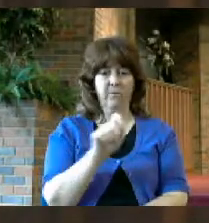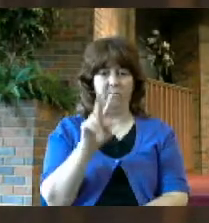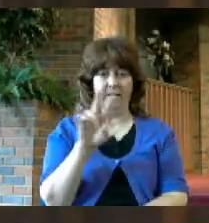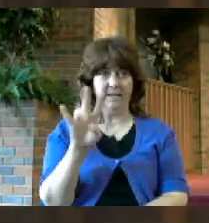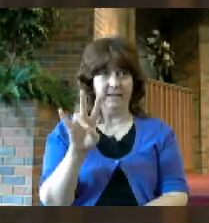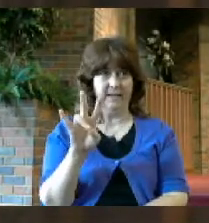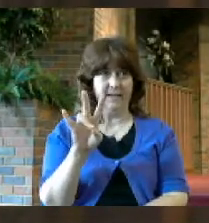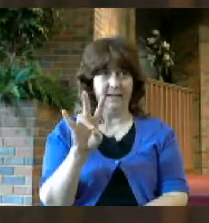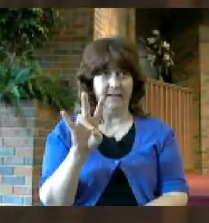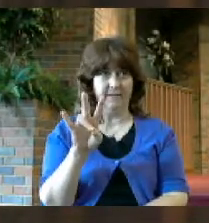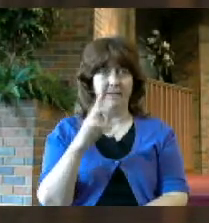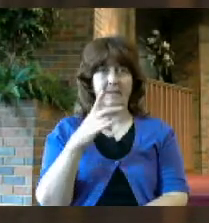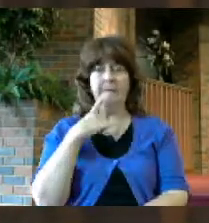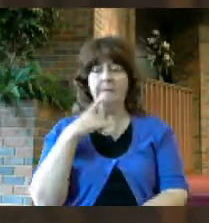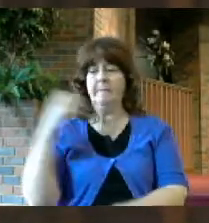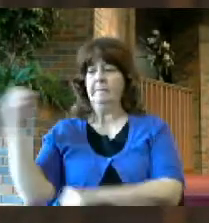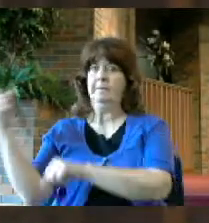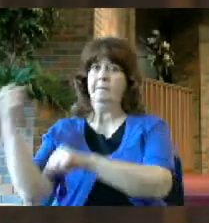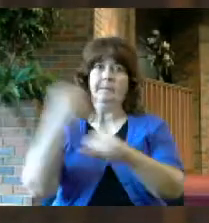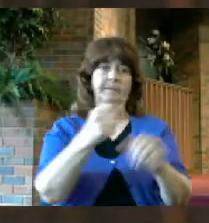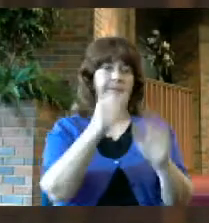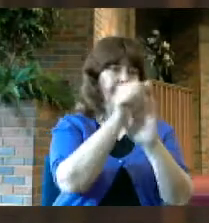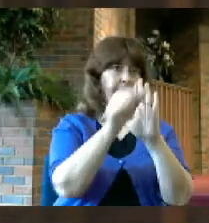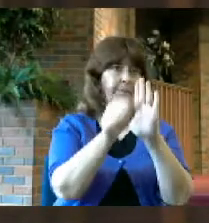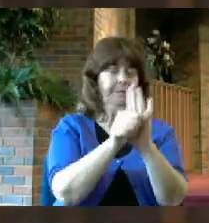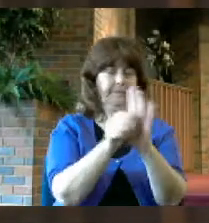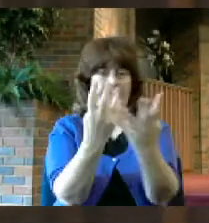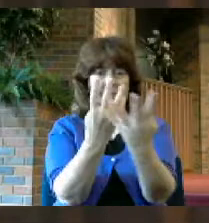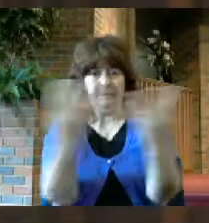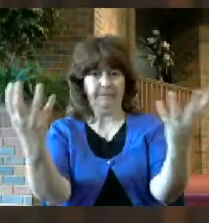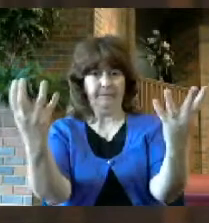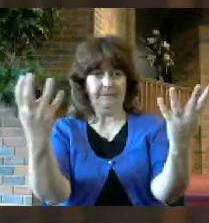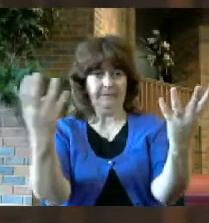the council, same council.